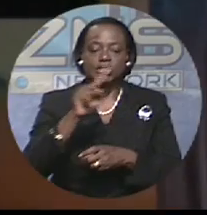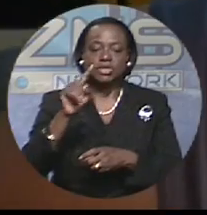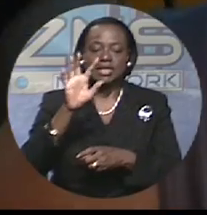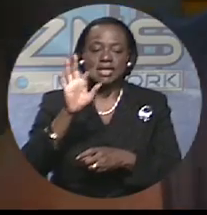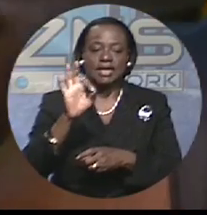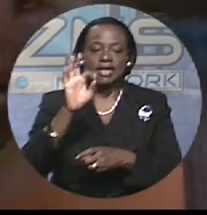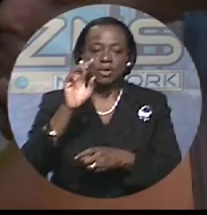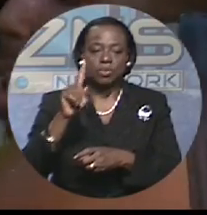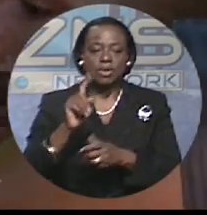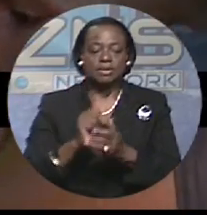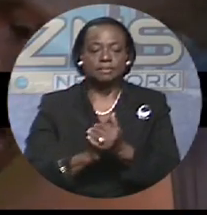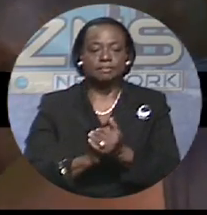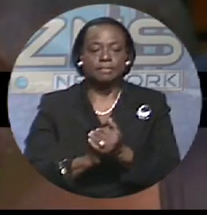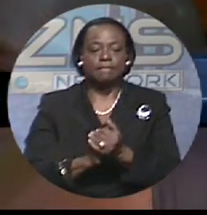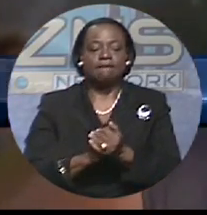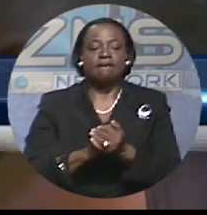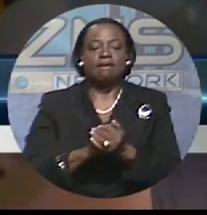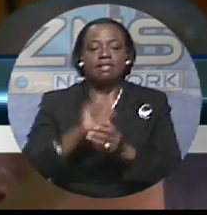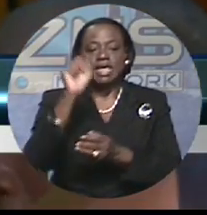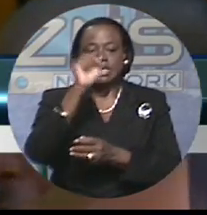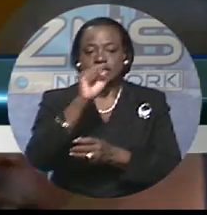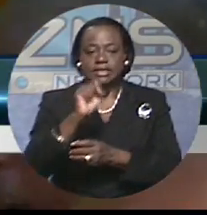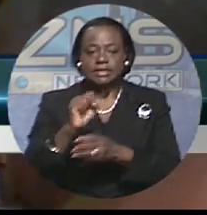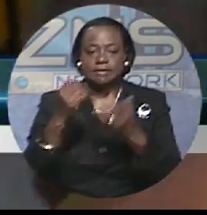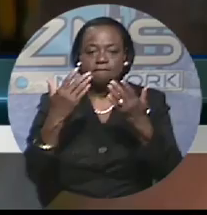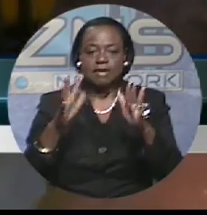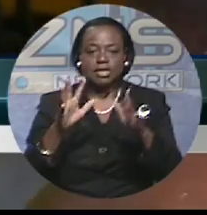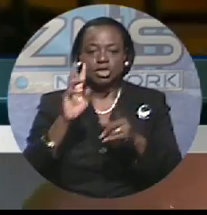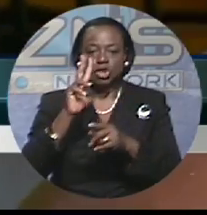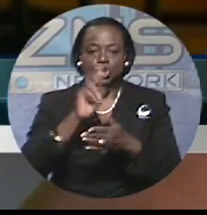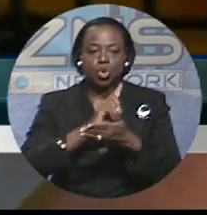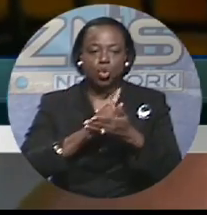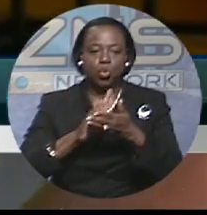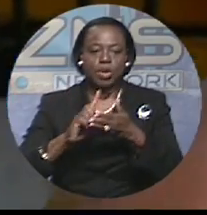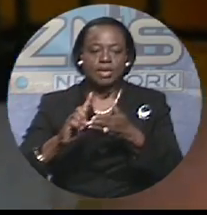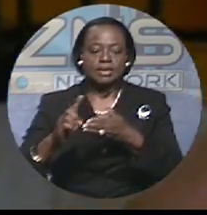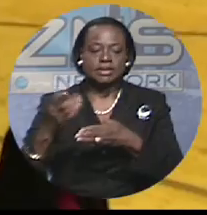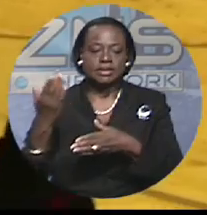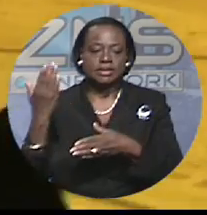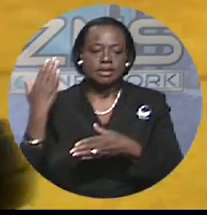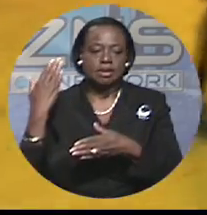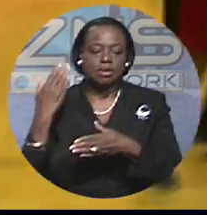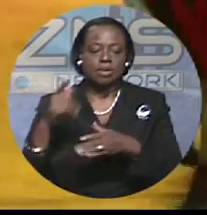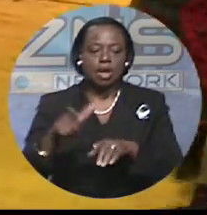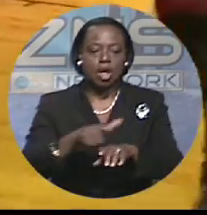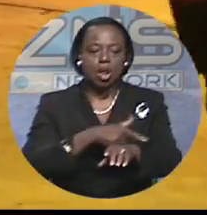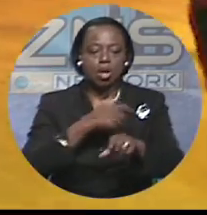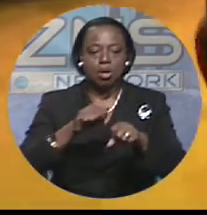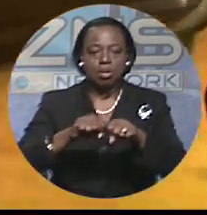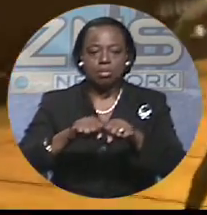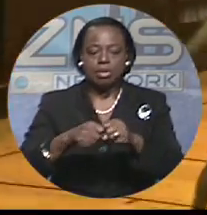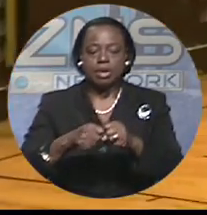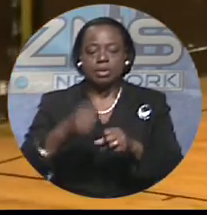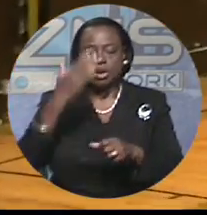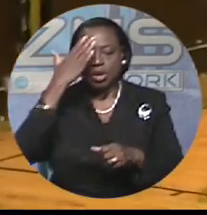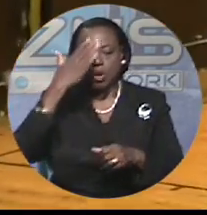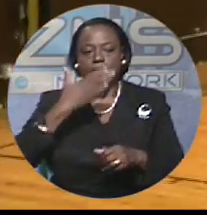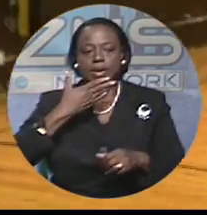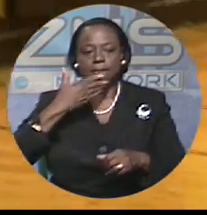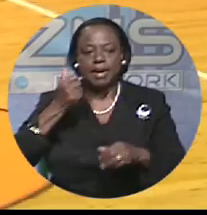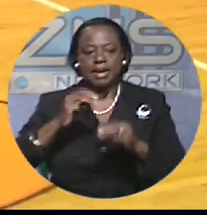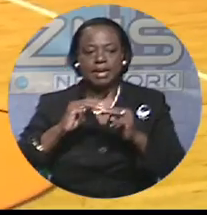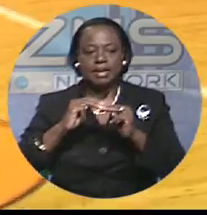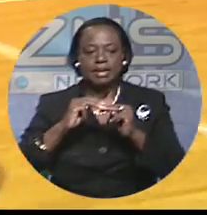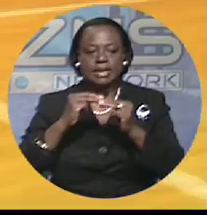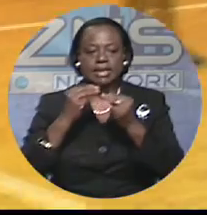98-91. All season over about 2 weeks ago, and we had a long break. Overrested, but you know we're a better team, so at the end,